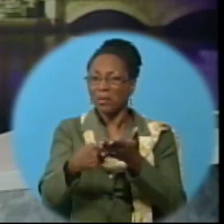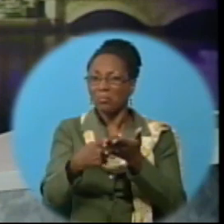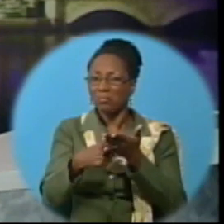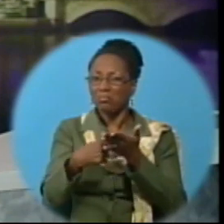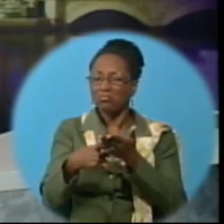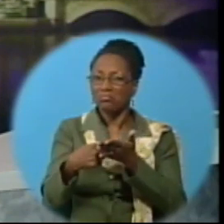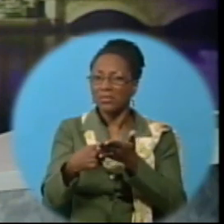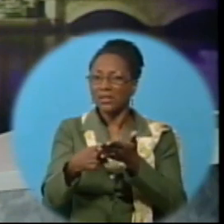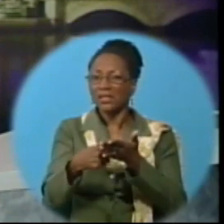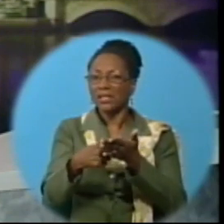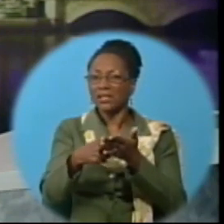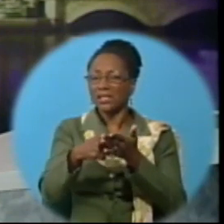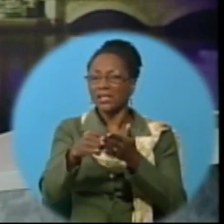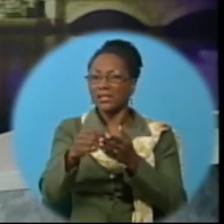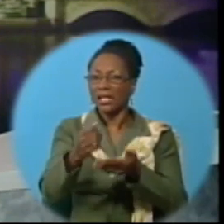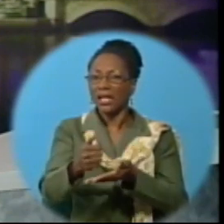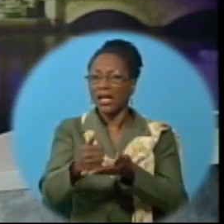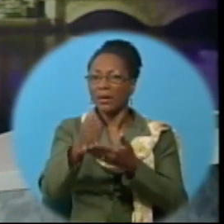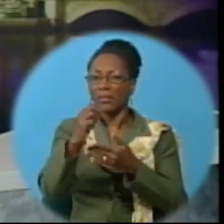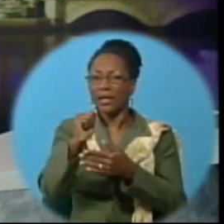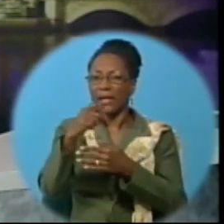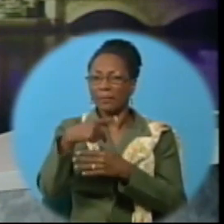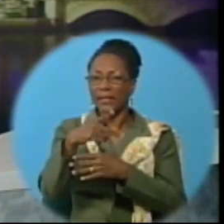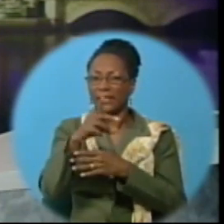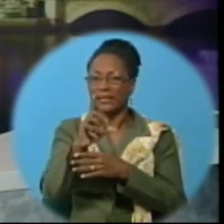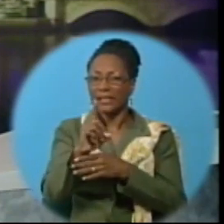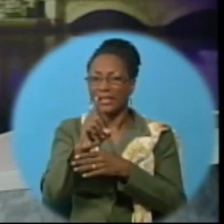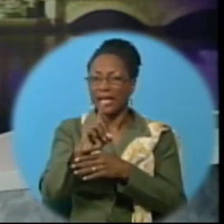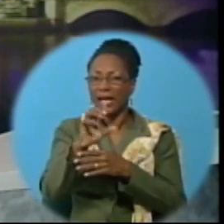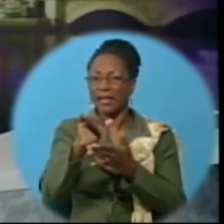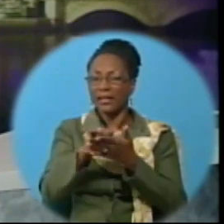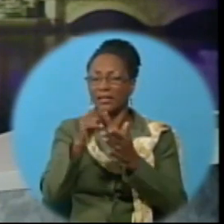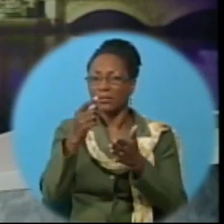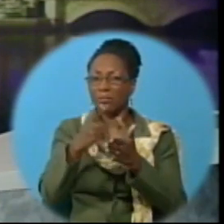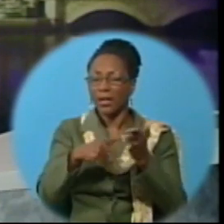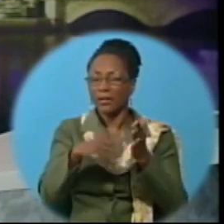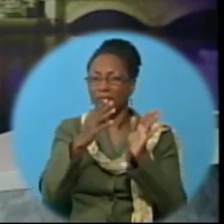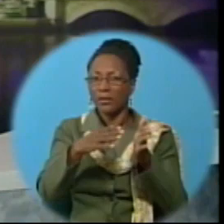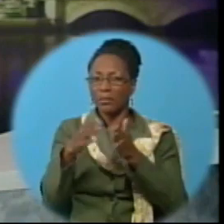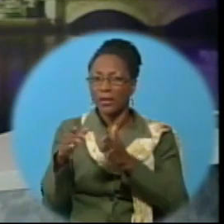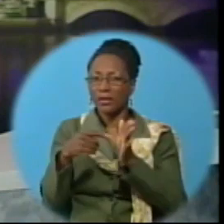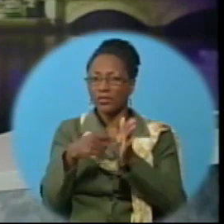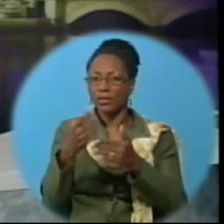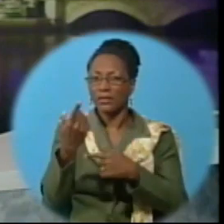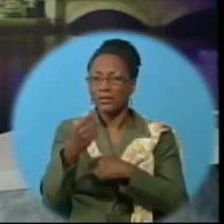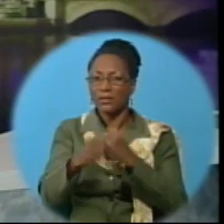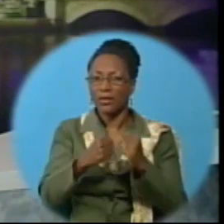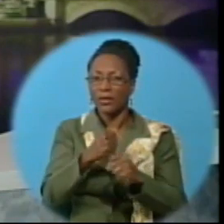which formed part of the tourism 10-point plan unveiled earlier this year.